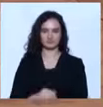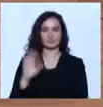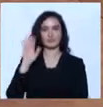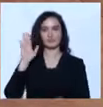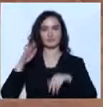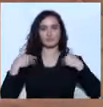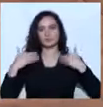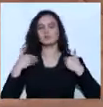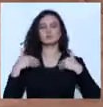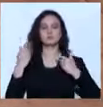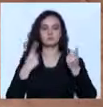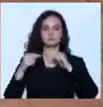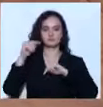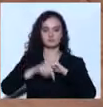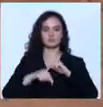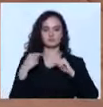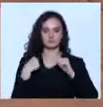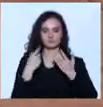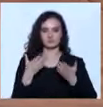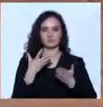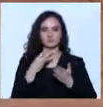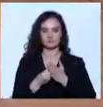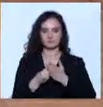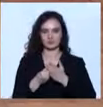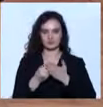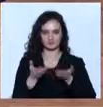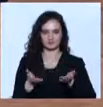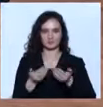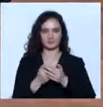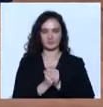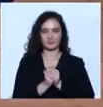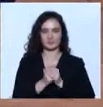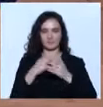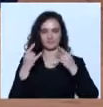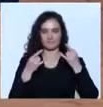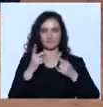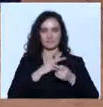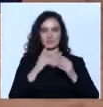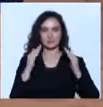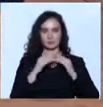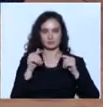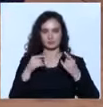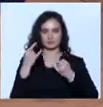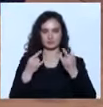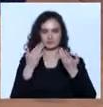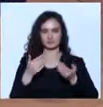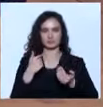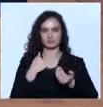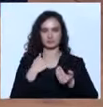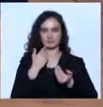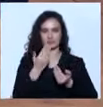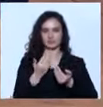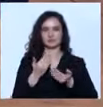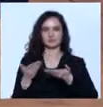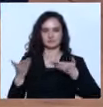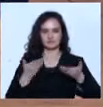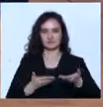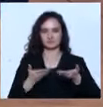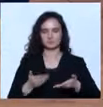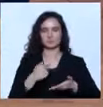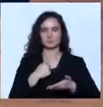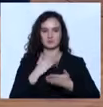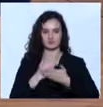Hi there, and welcome back to our last episode of English Book on TV. We are your hosts, as usual.